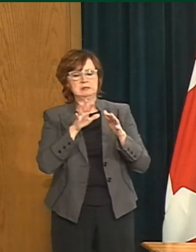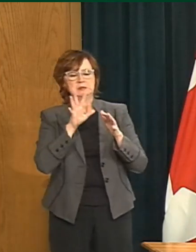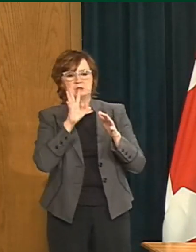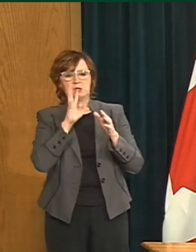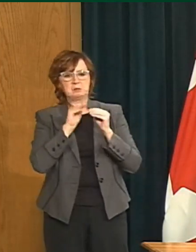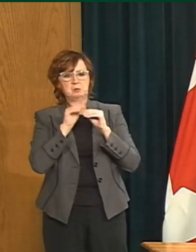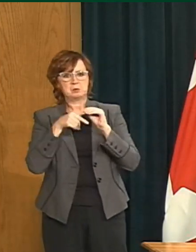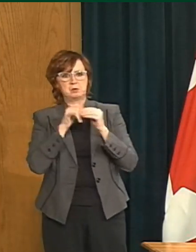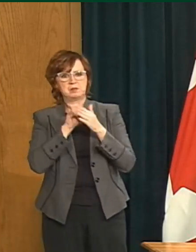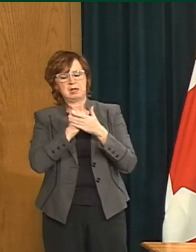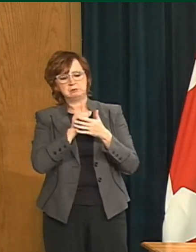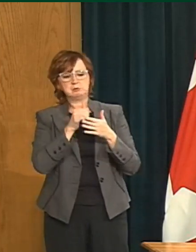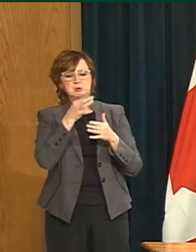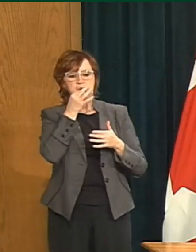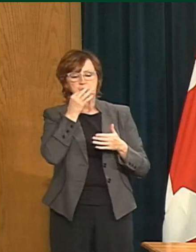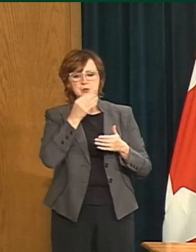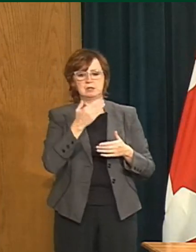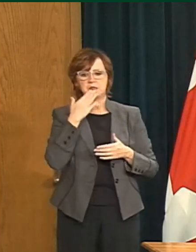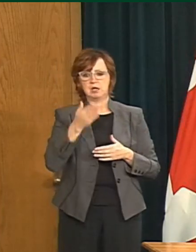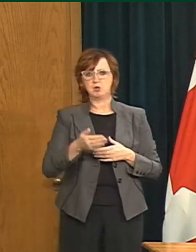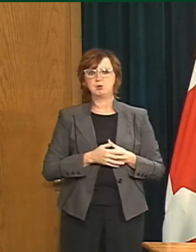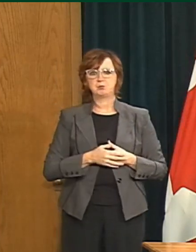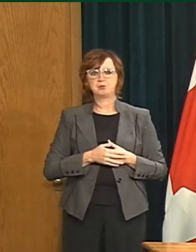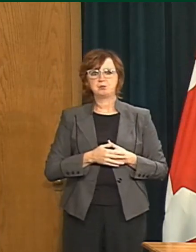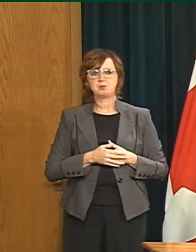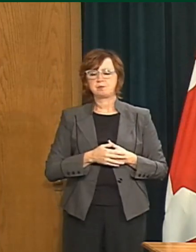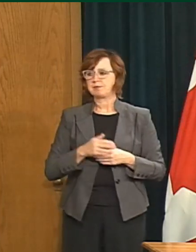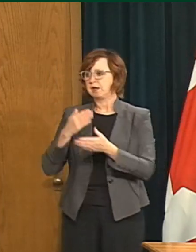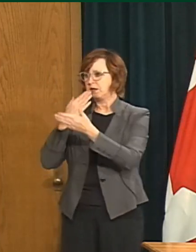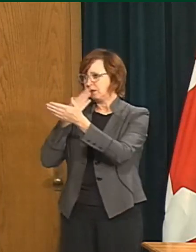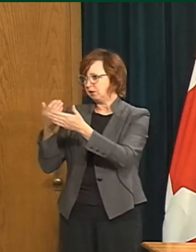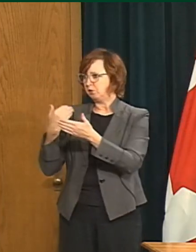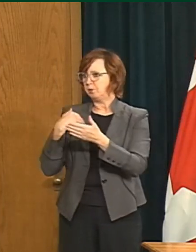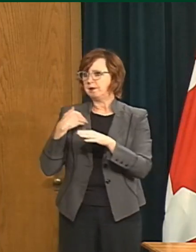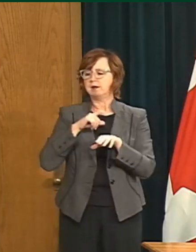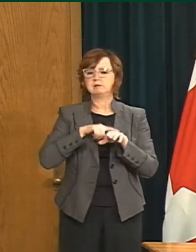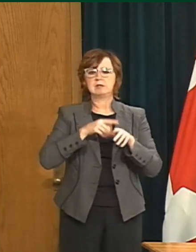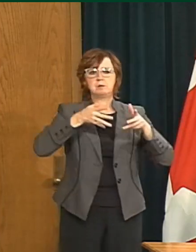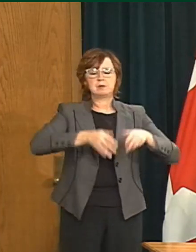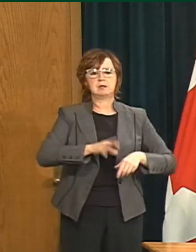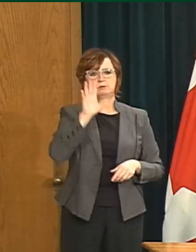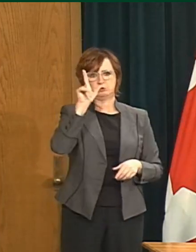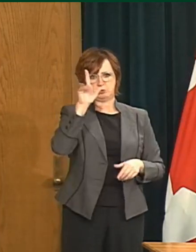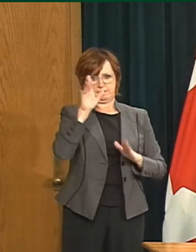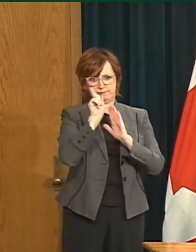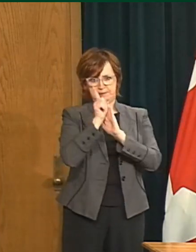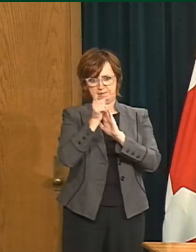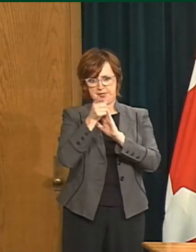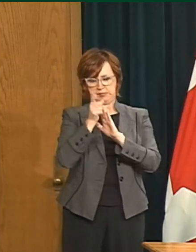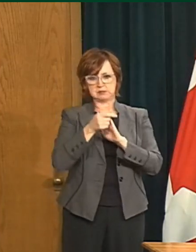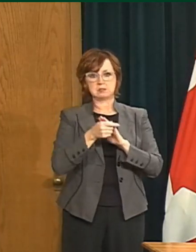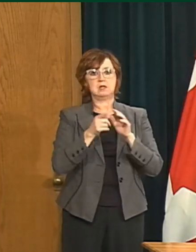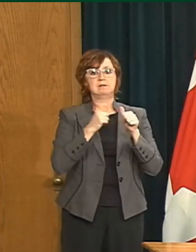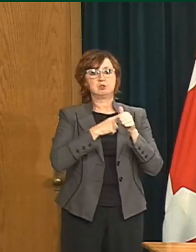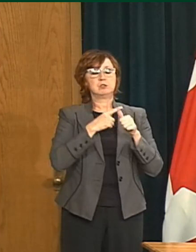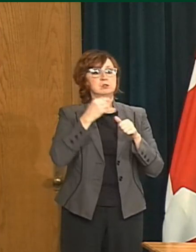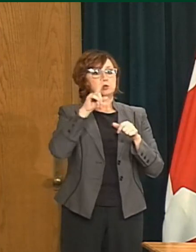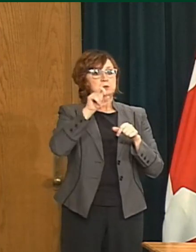you. Thanks very much. And we have about 25 minutes for questions. We'll take our first question from the line.